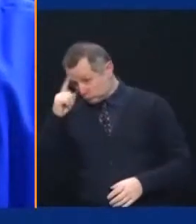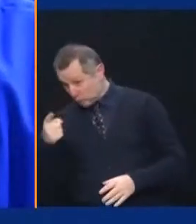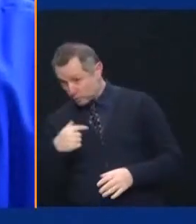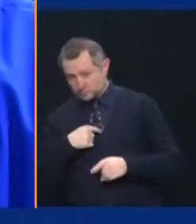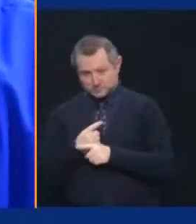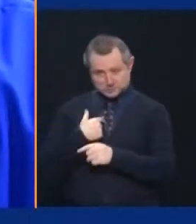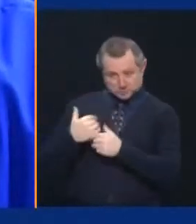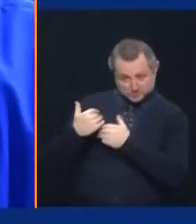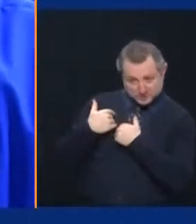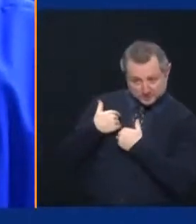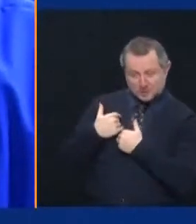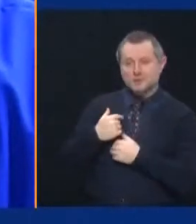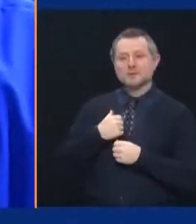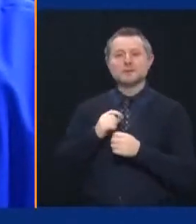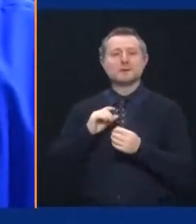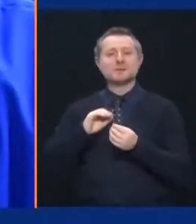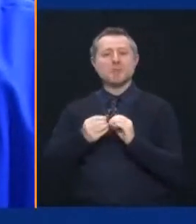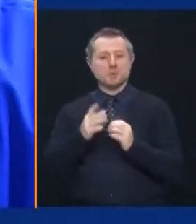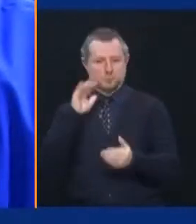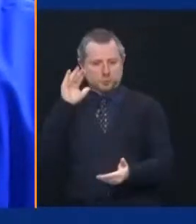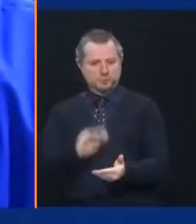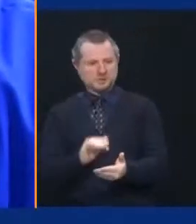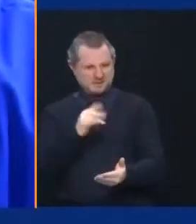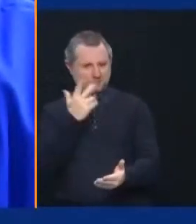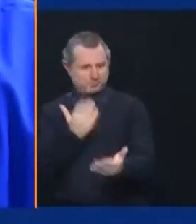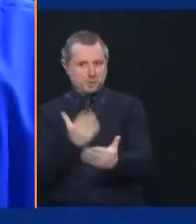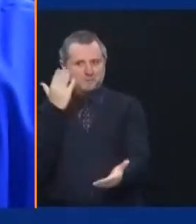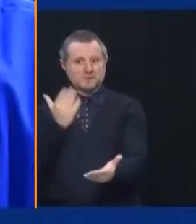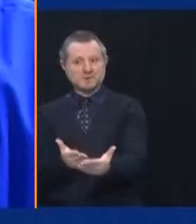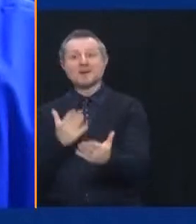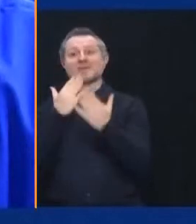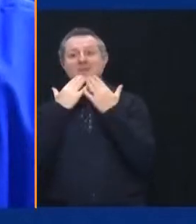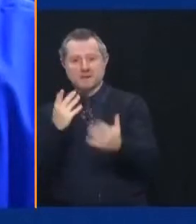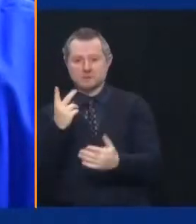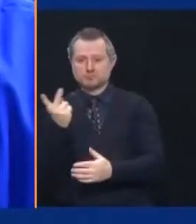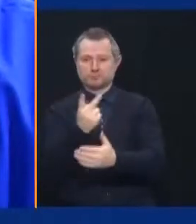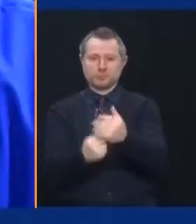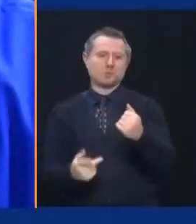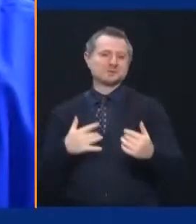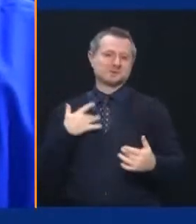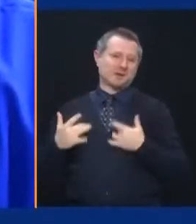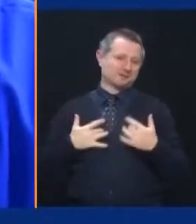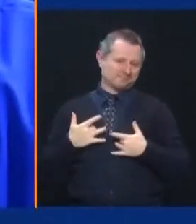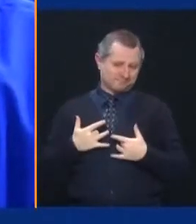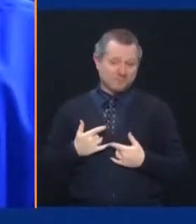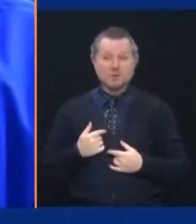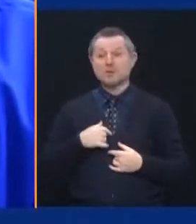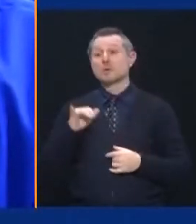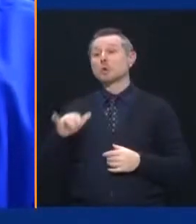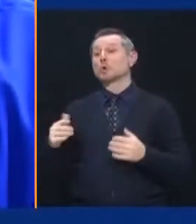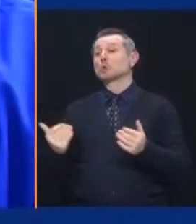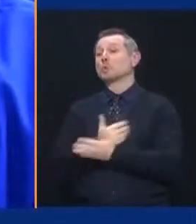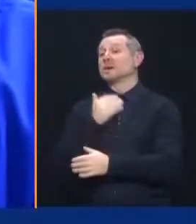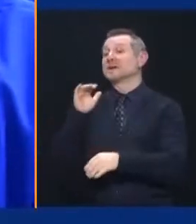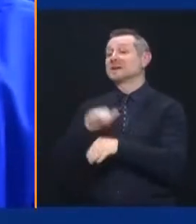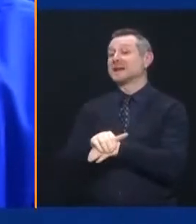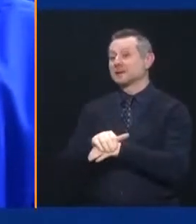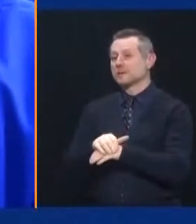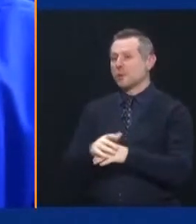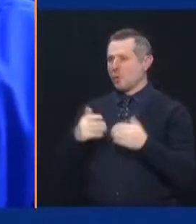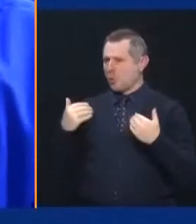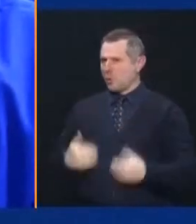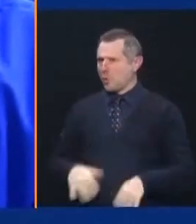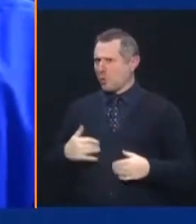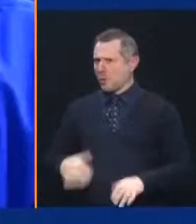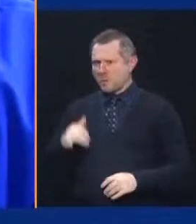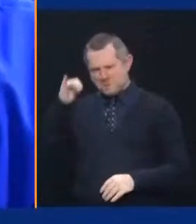that's what we're trying to do. So thank you. We're all excited. That New England Patriots game was something. I want you to know that was